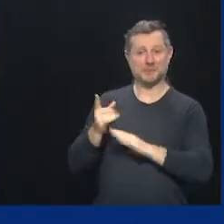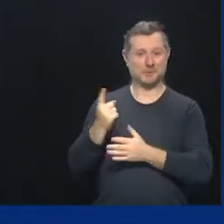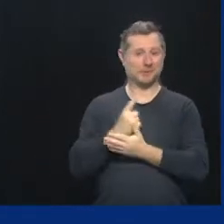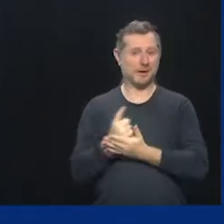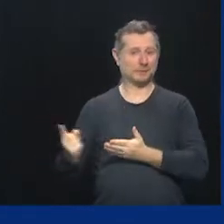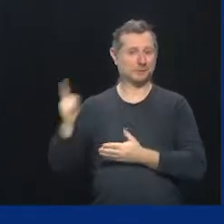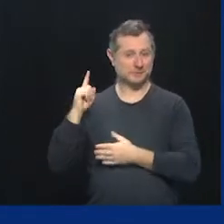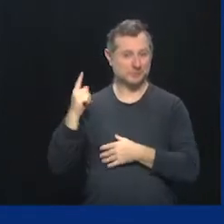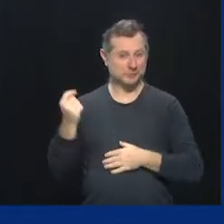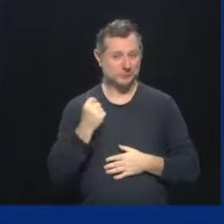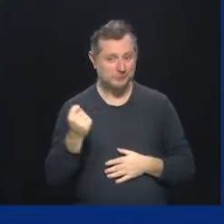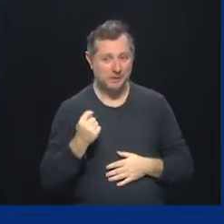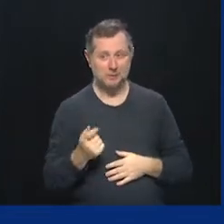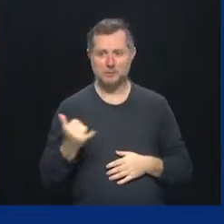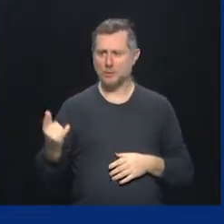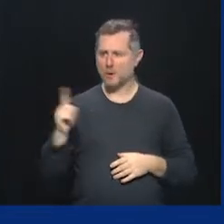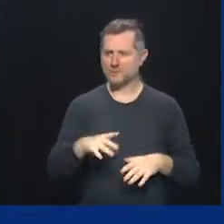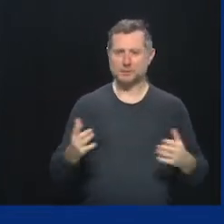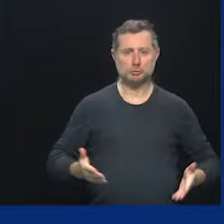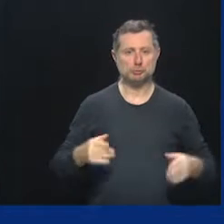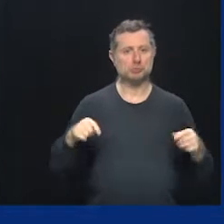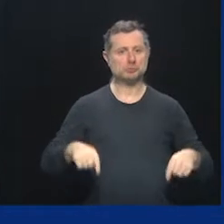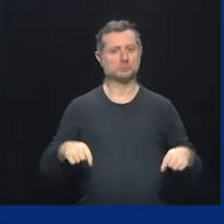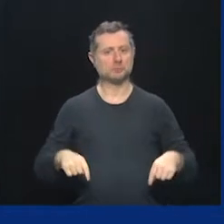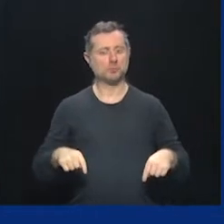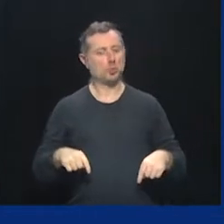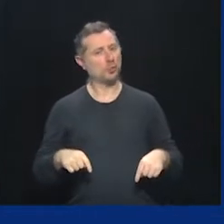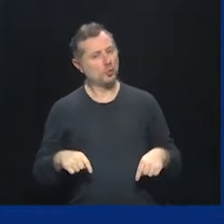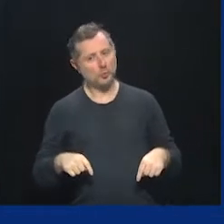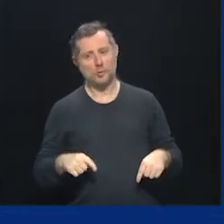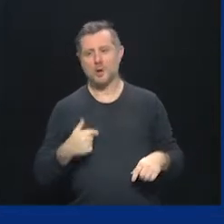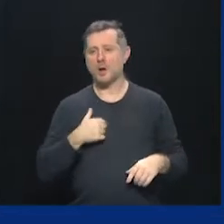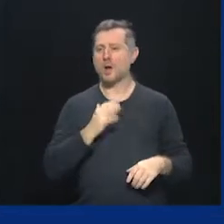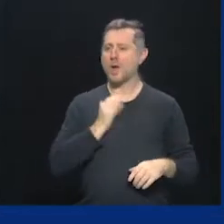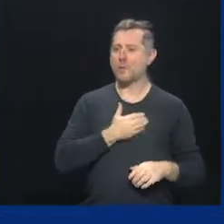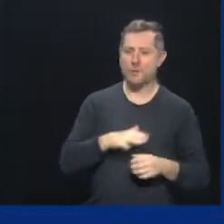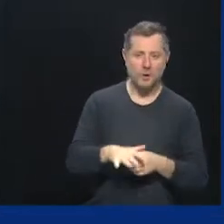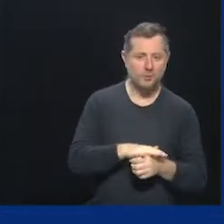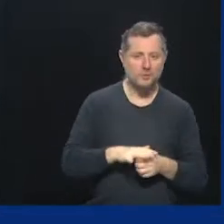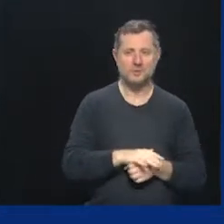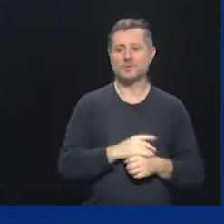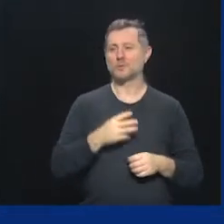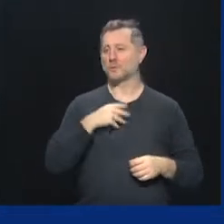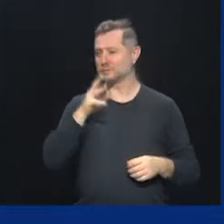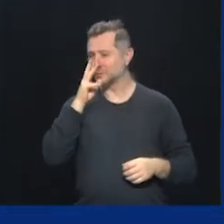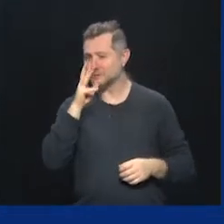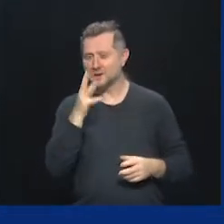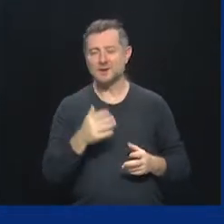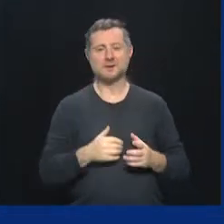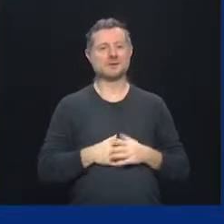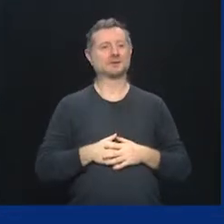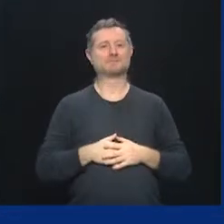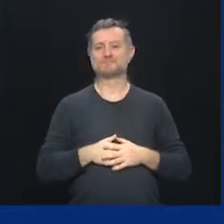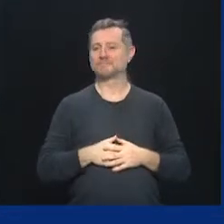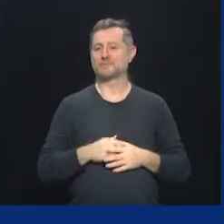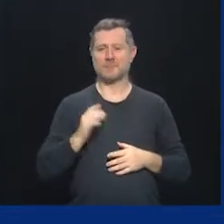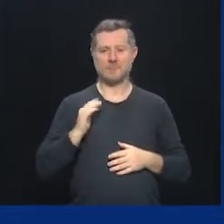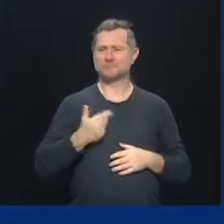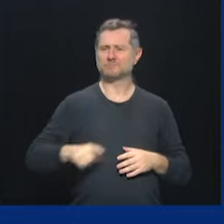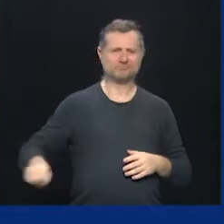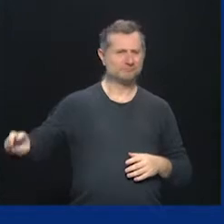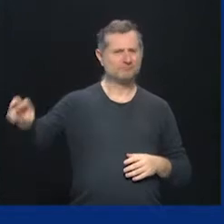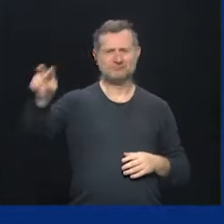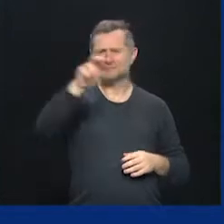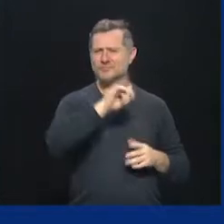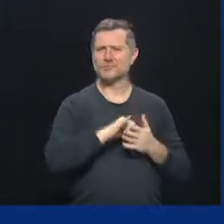to be here in our neighborhoods in Westchester and all throughout the state, to, as